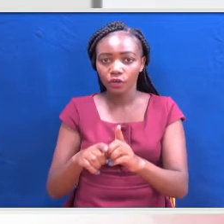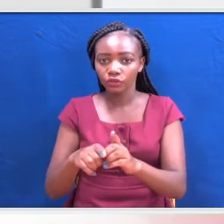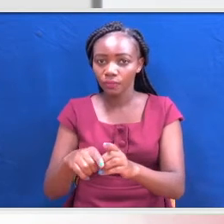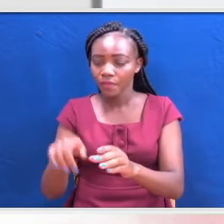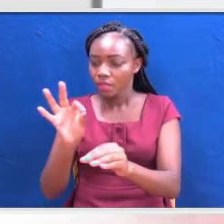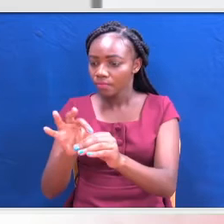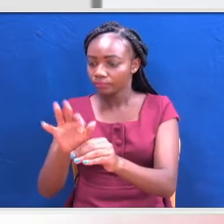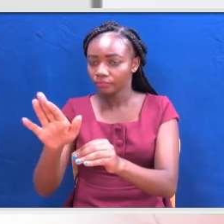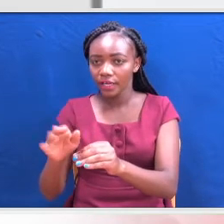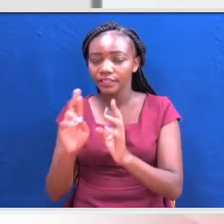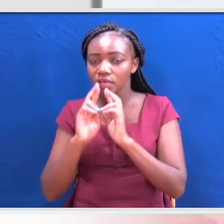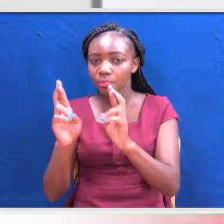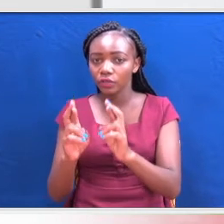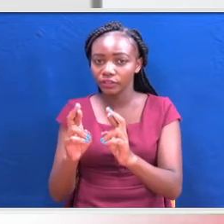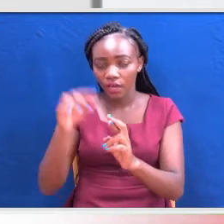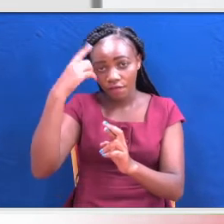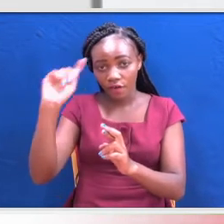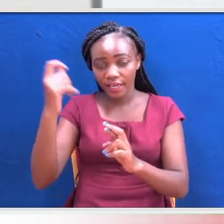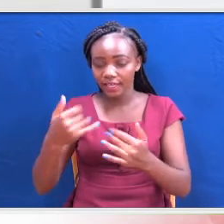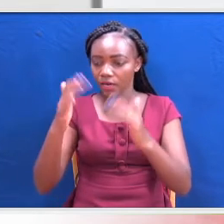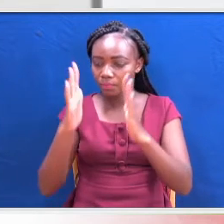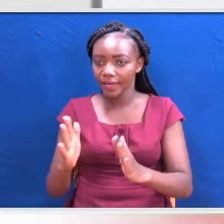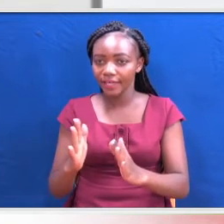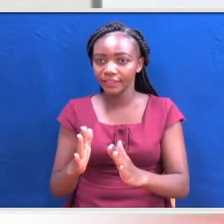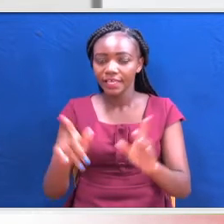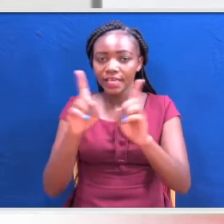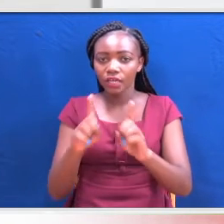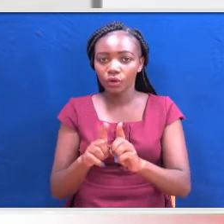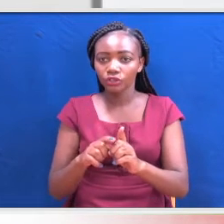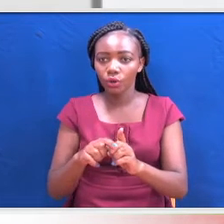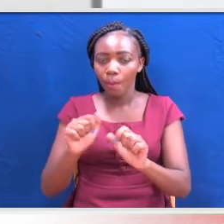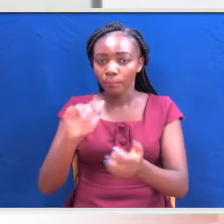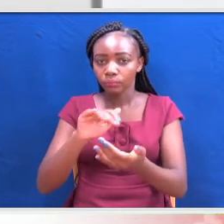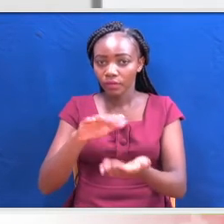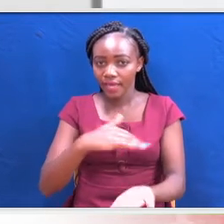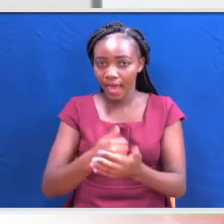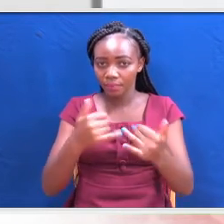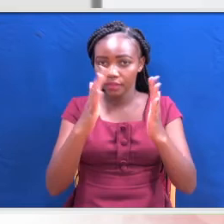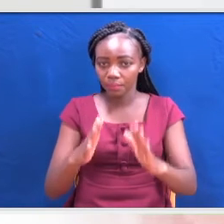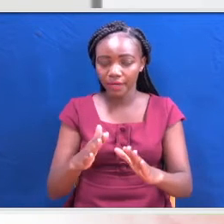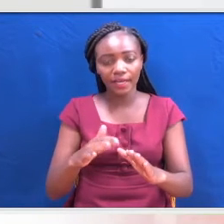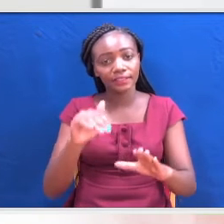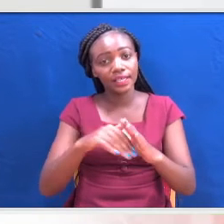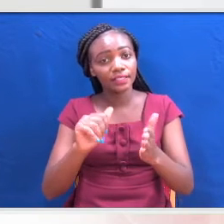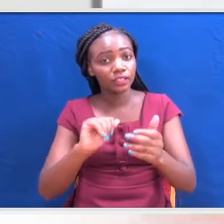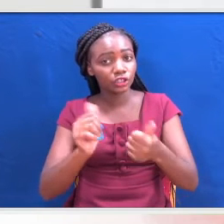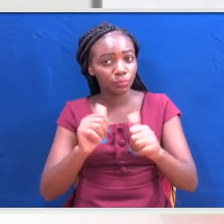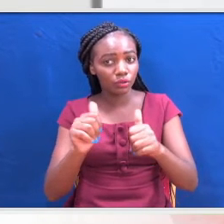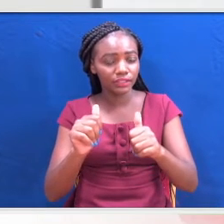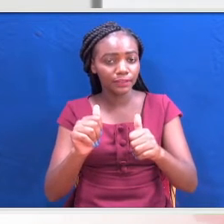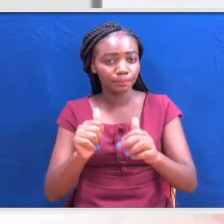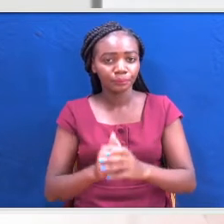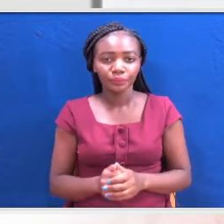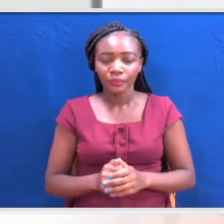on doping among Kenyan players that cast the country's best internationally performing ball sport in a bad light.